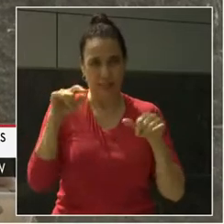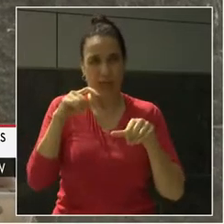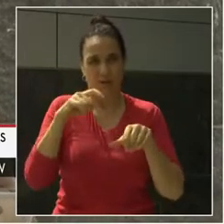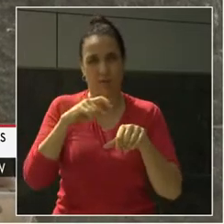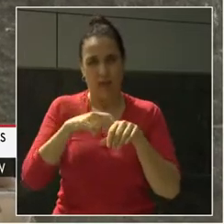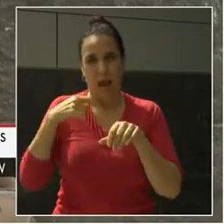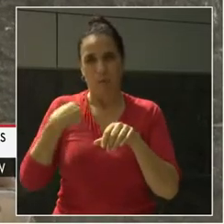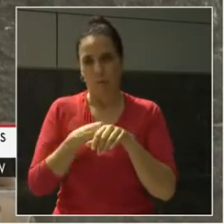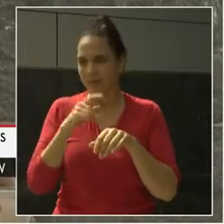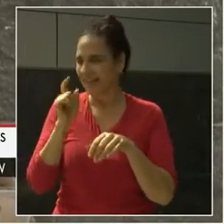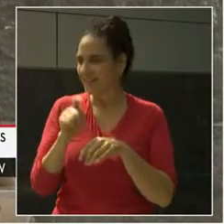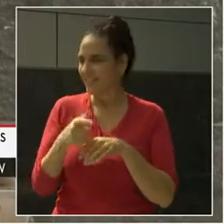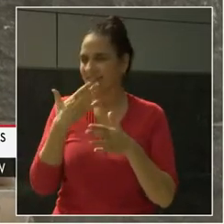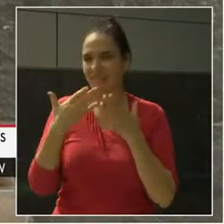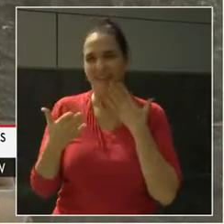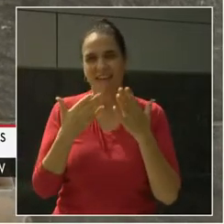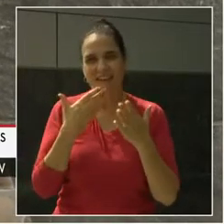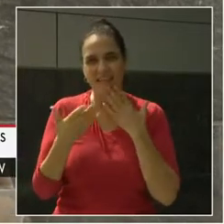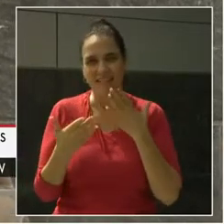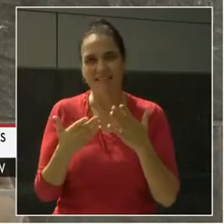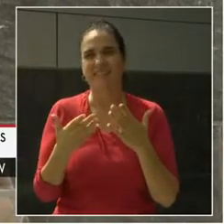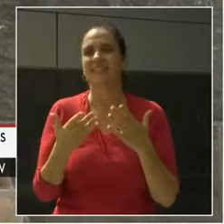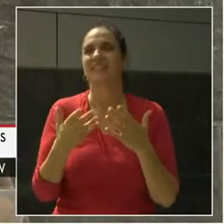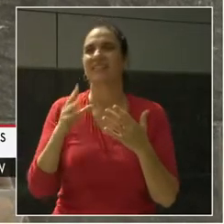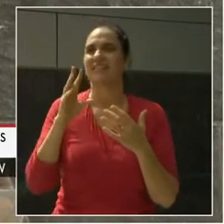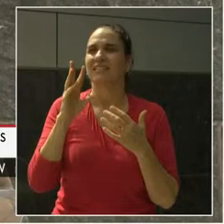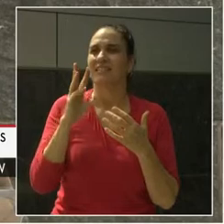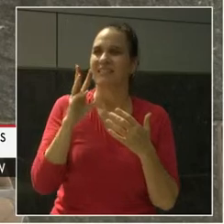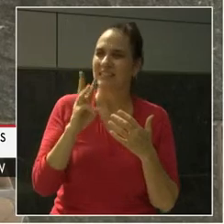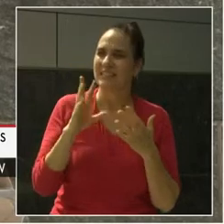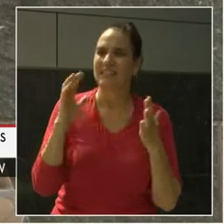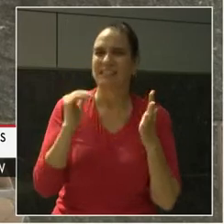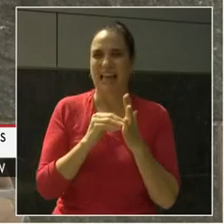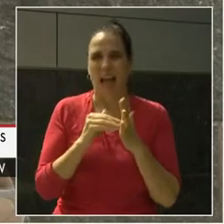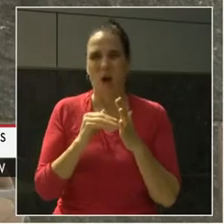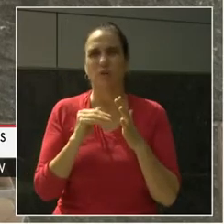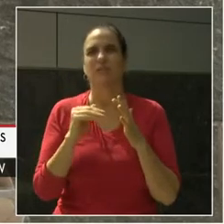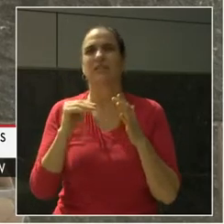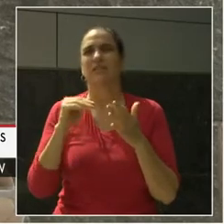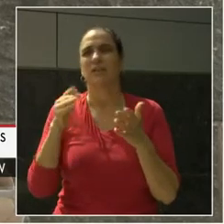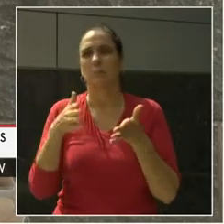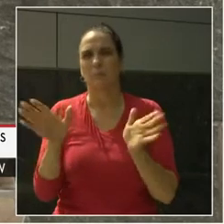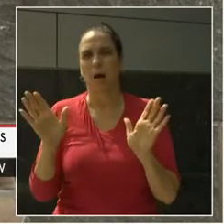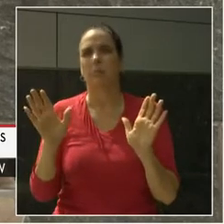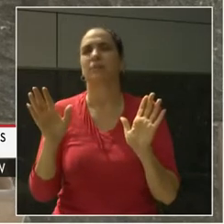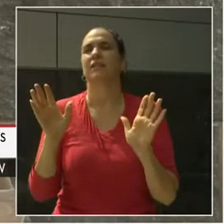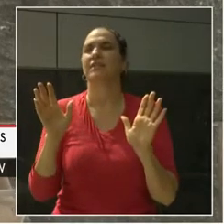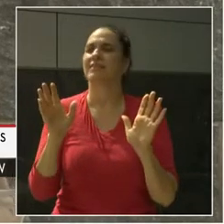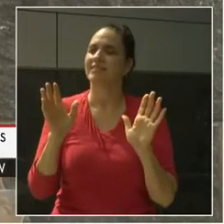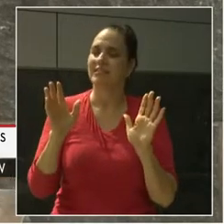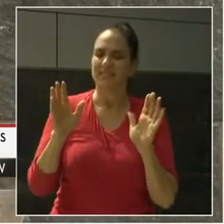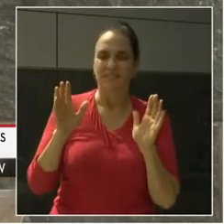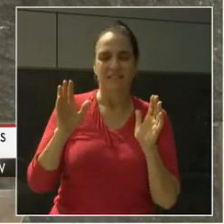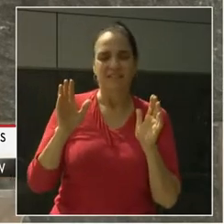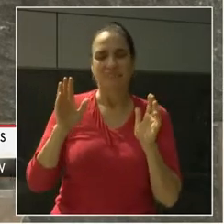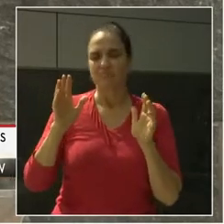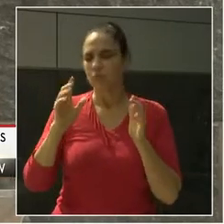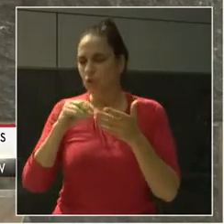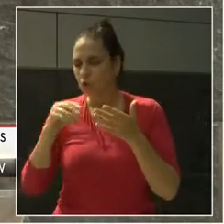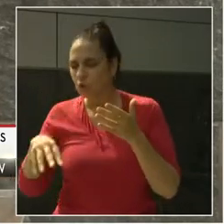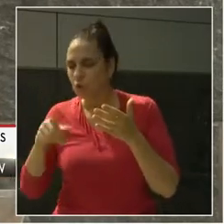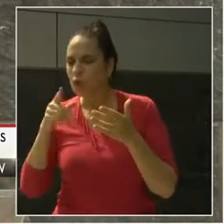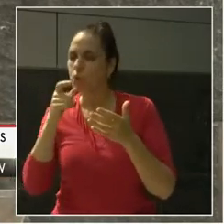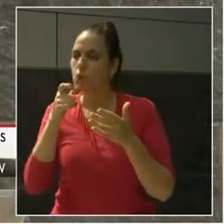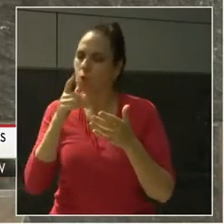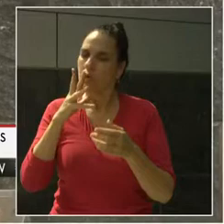the 6,000 DC public school students who participated in summer school and all of the educators that made that